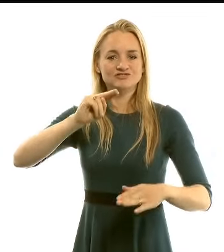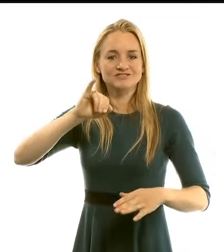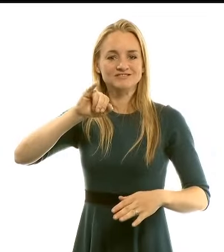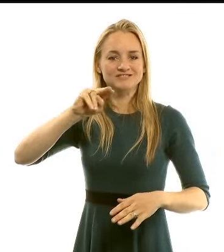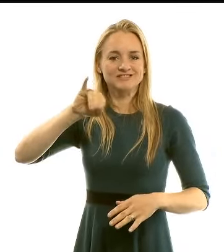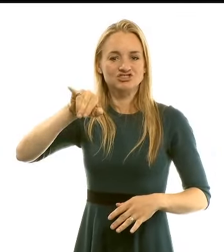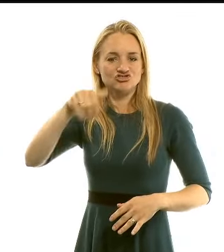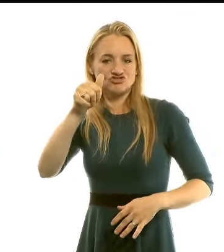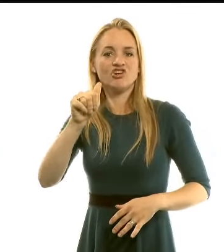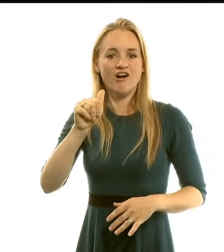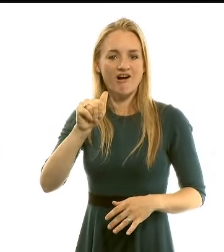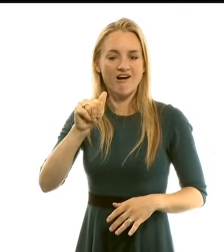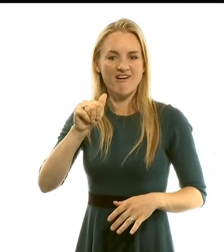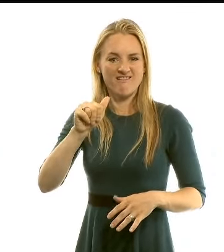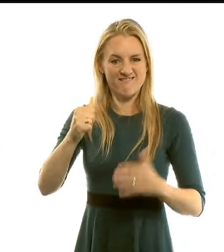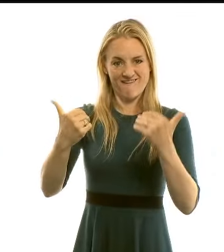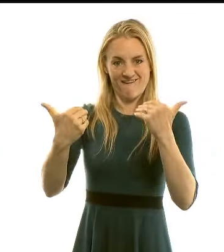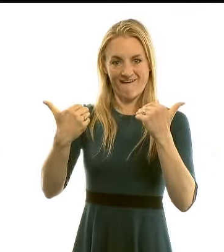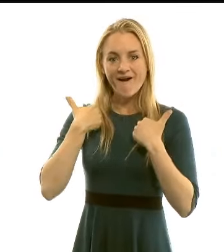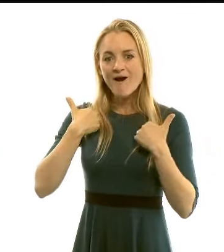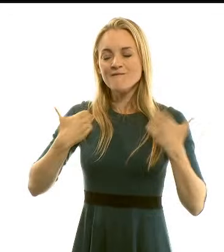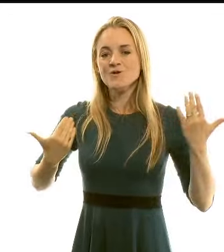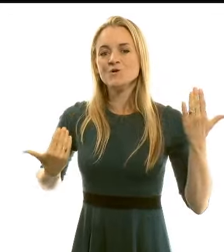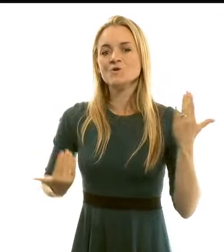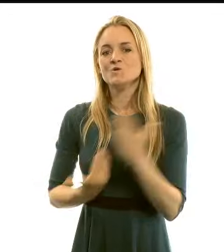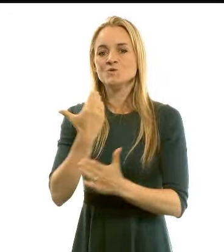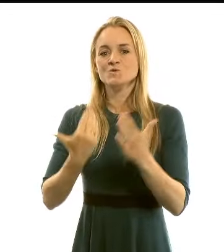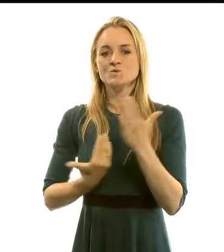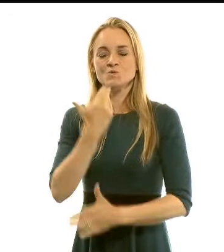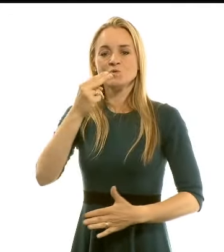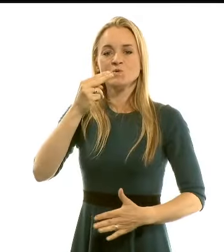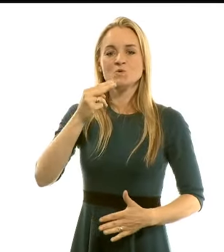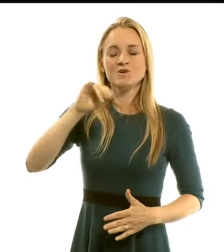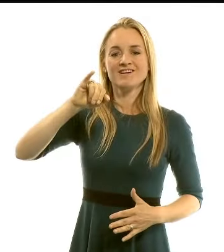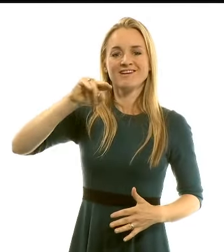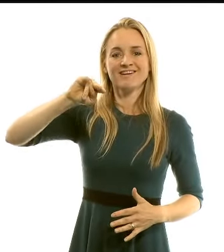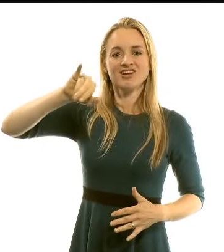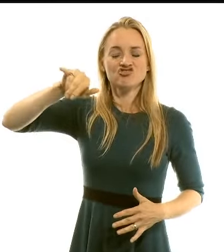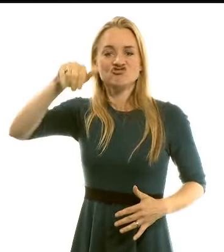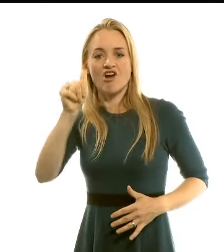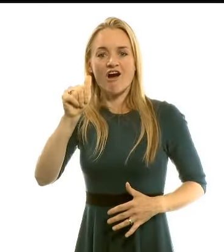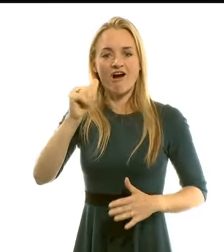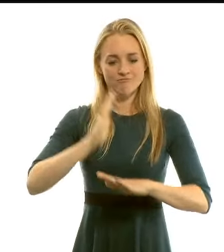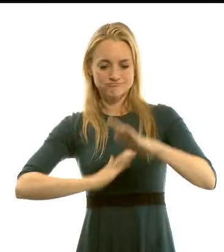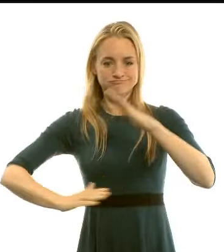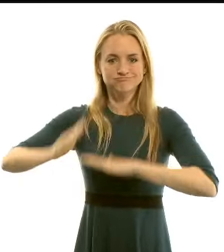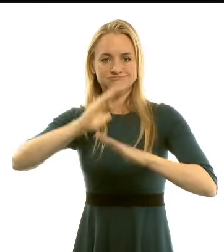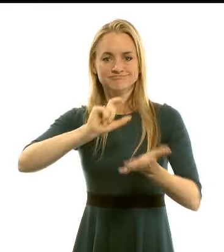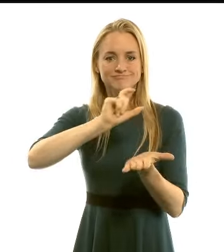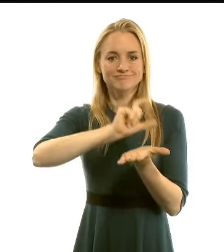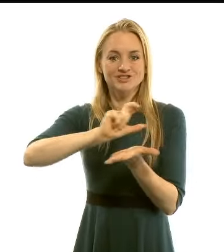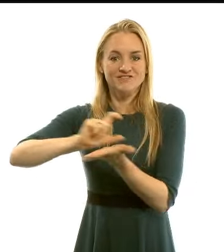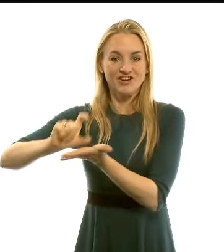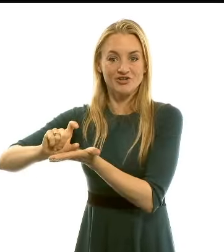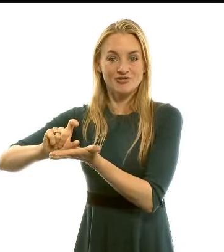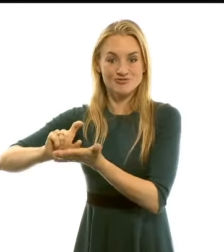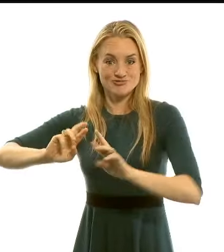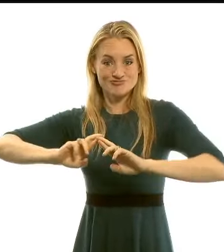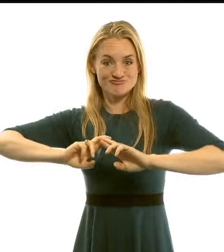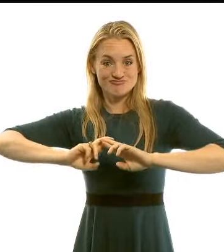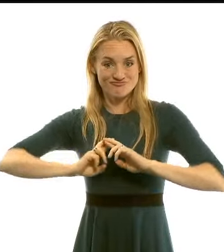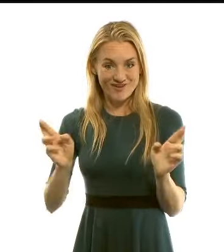tend to dress slightly more casually and lean towards drawstrings and such, but we still advise you to buckle up as